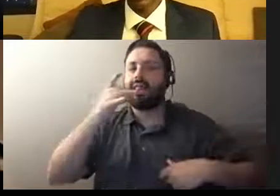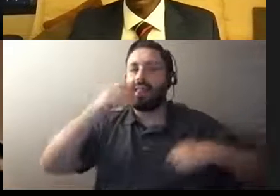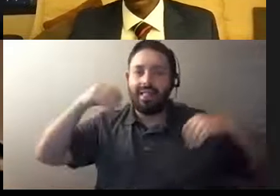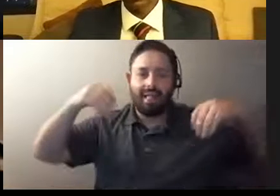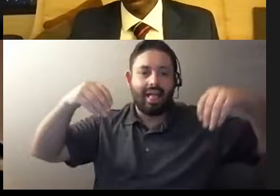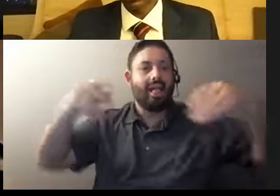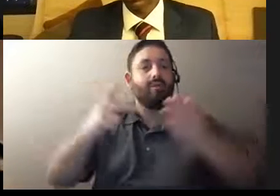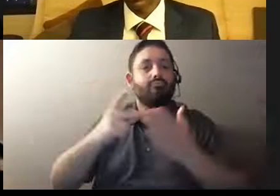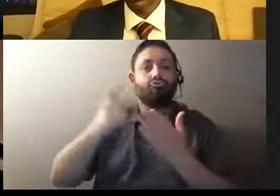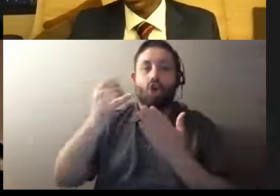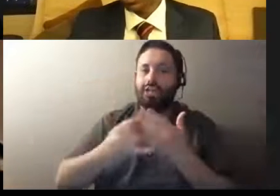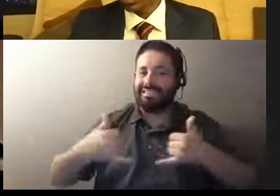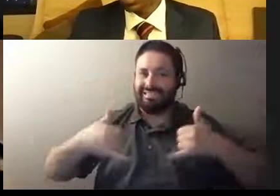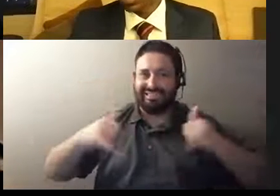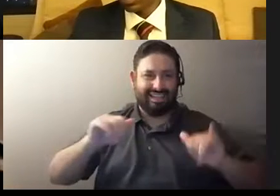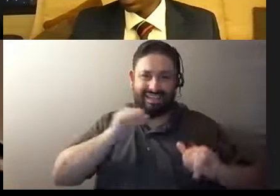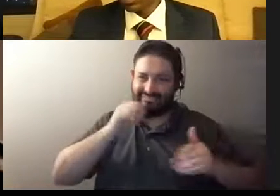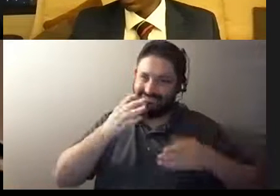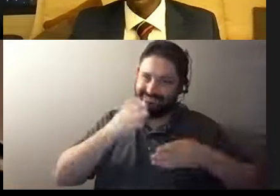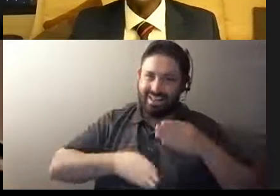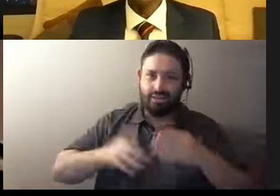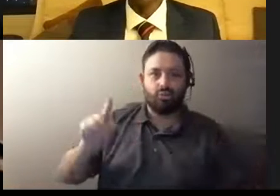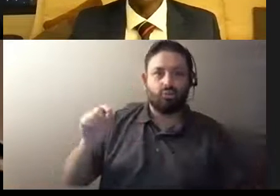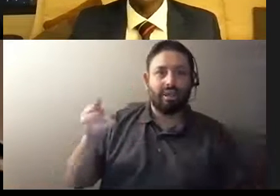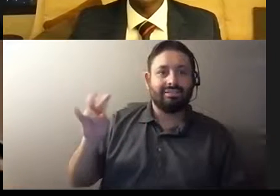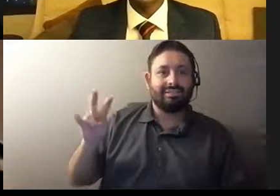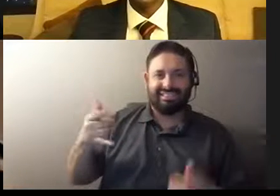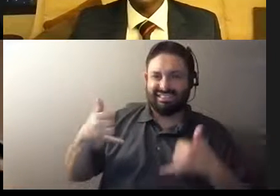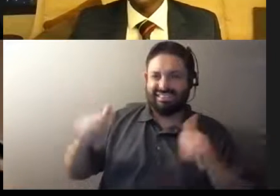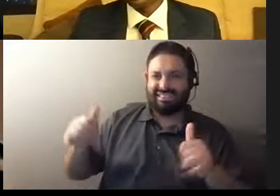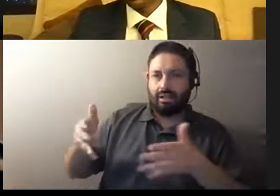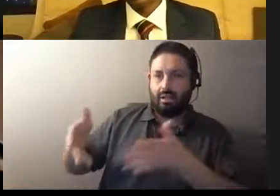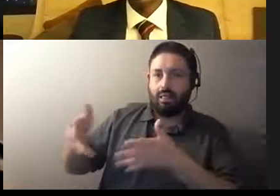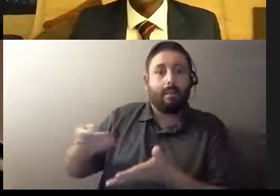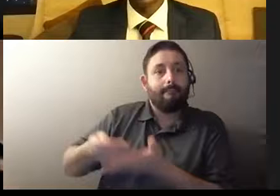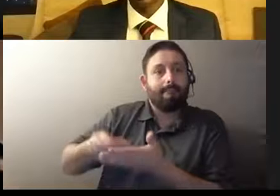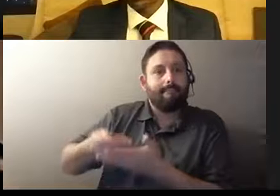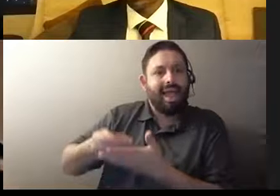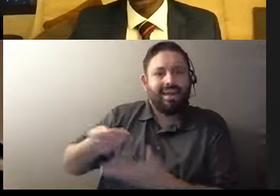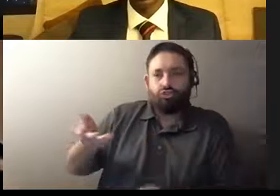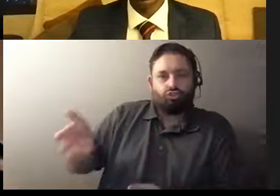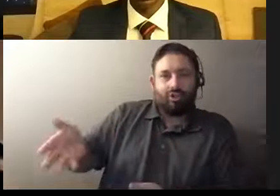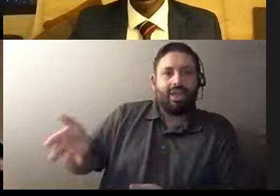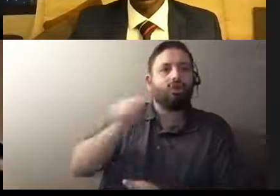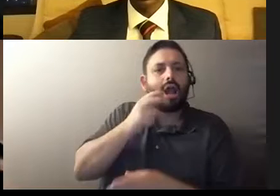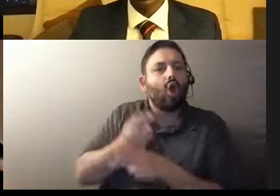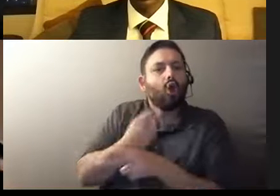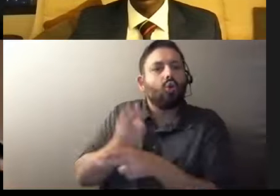Projects are still not been done in the 2017 bond that are sitting on the table. Money just sitting there, not being